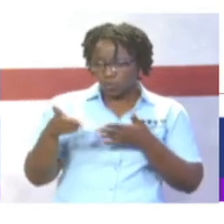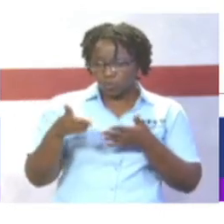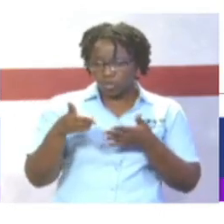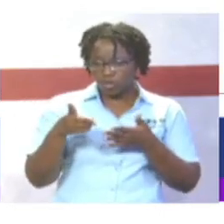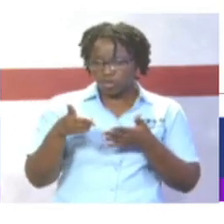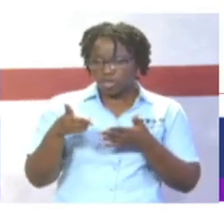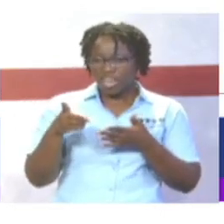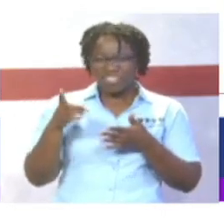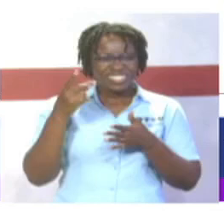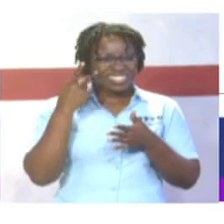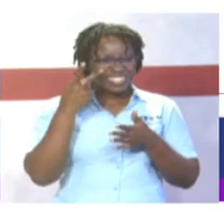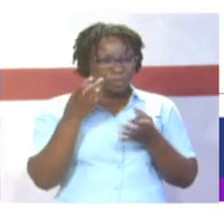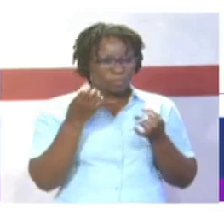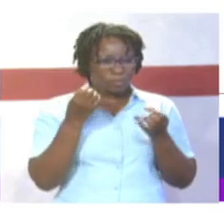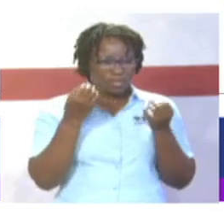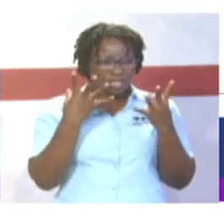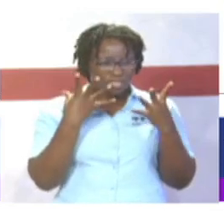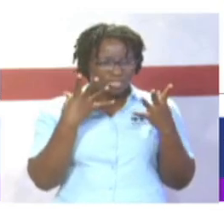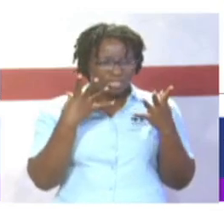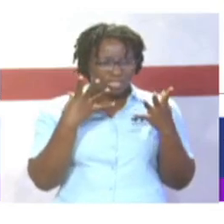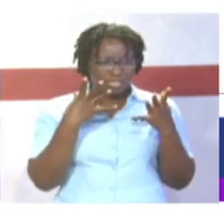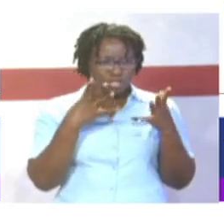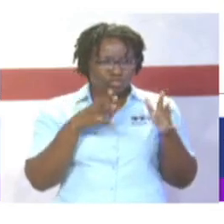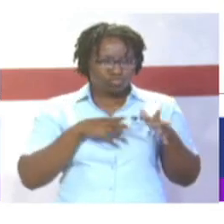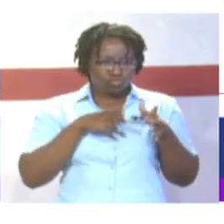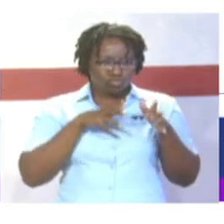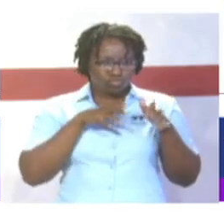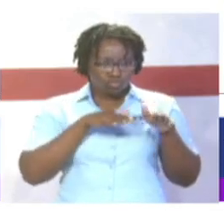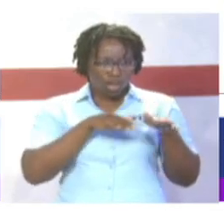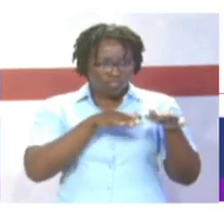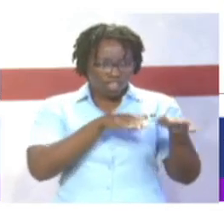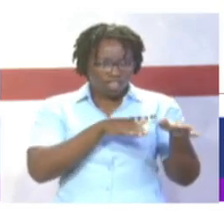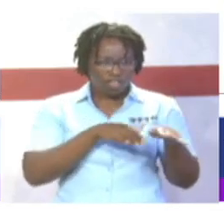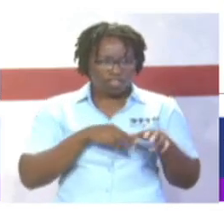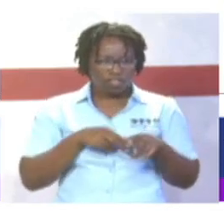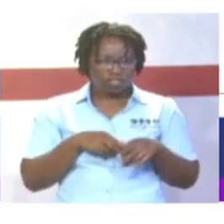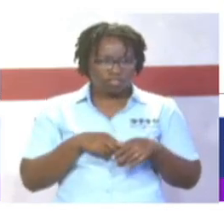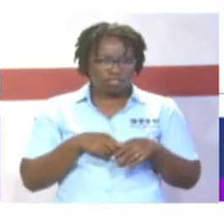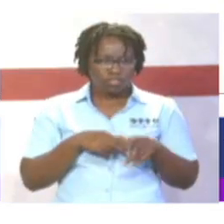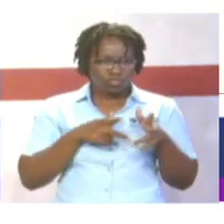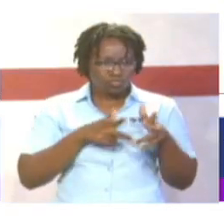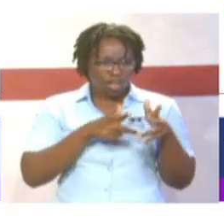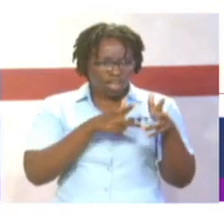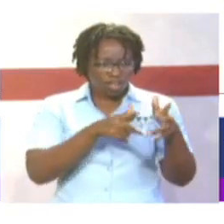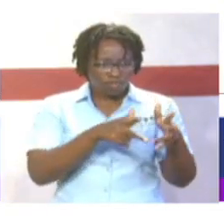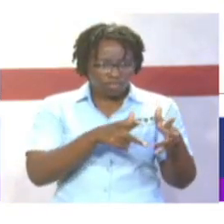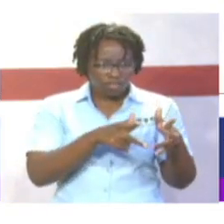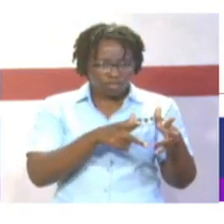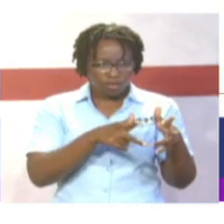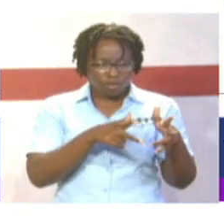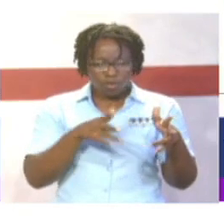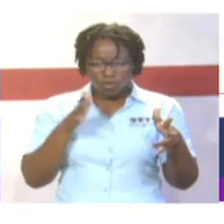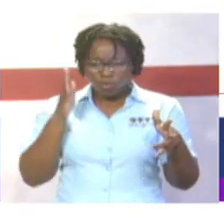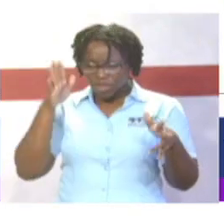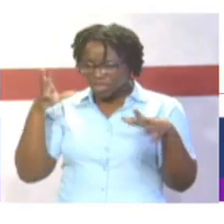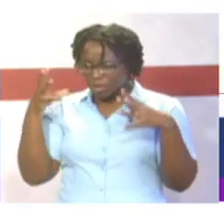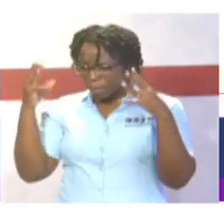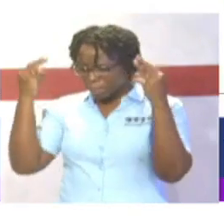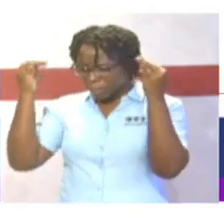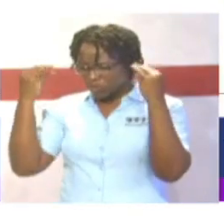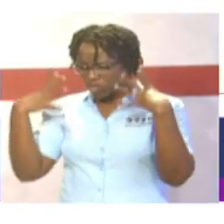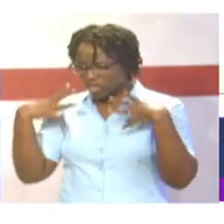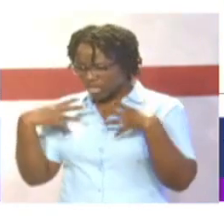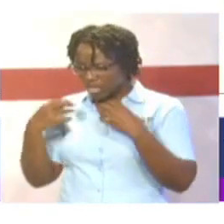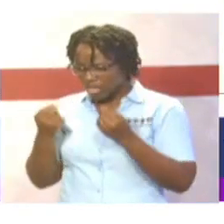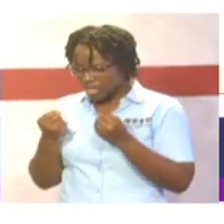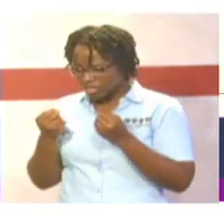shopping areas. Will the Ministry of Health be expecting an even more increase in COVID-19 cases from here